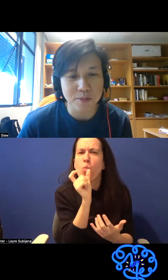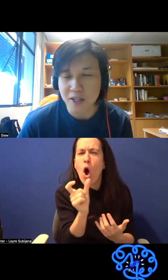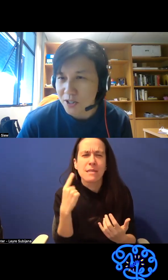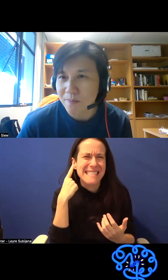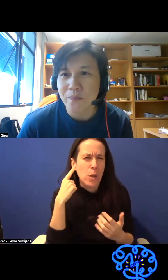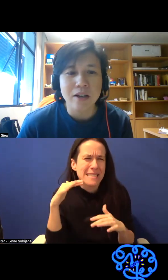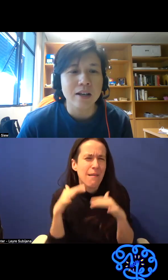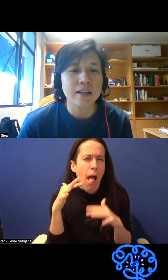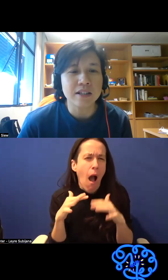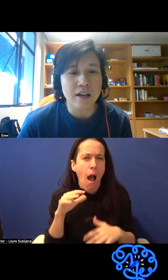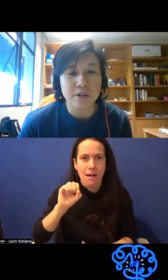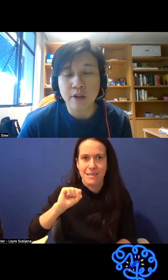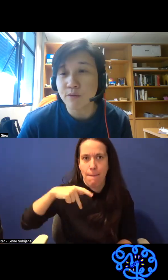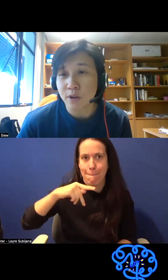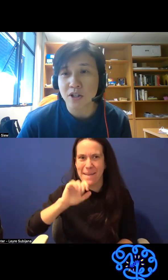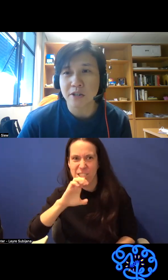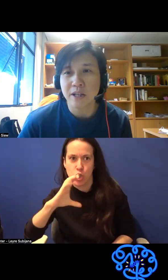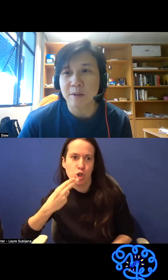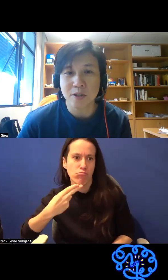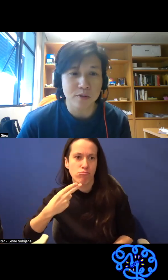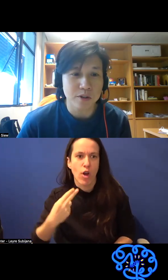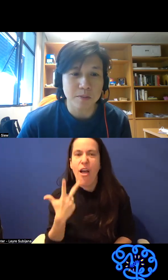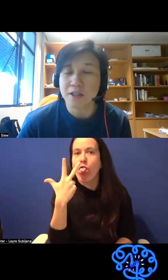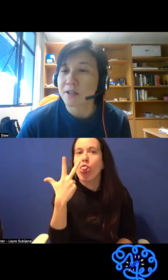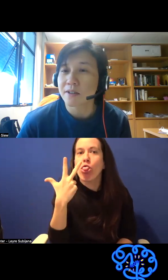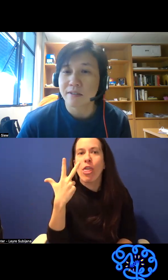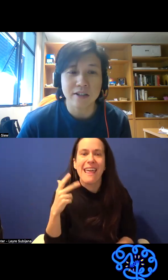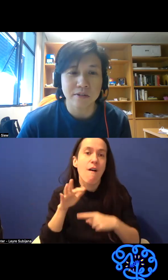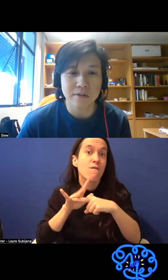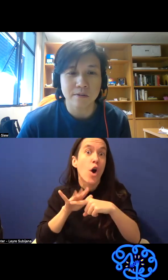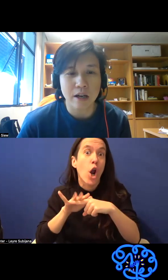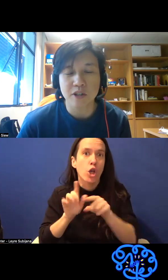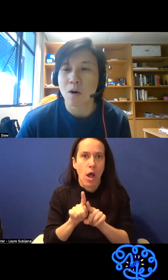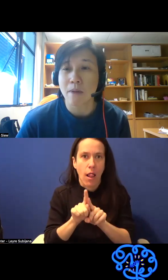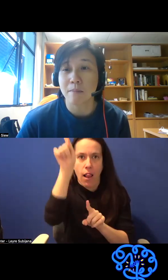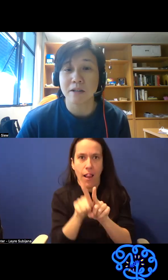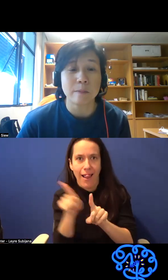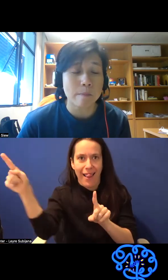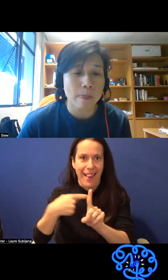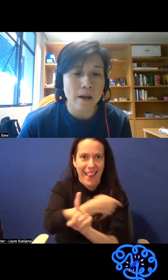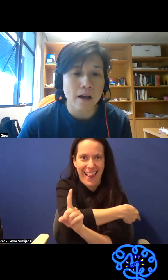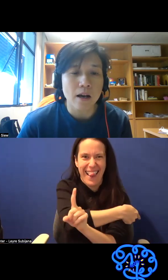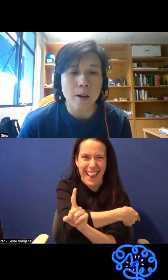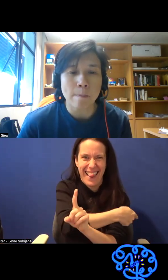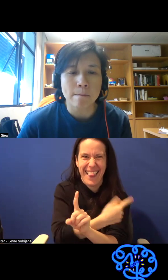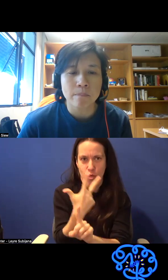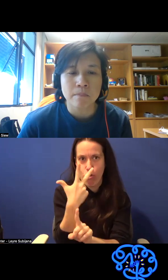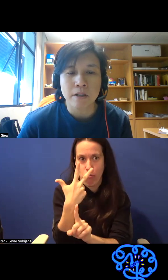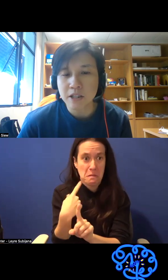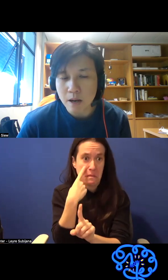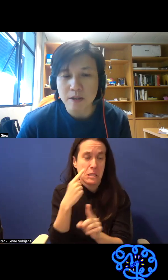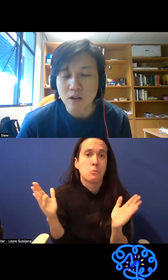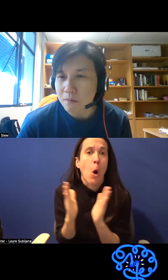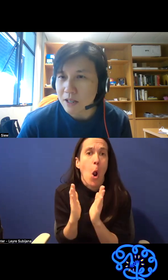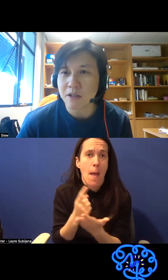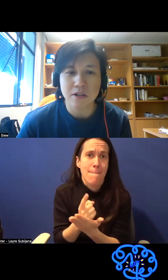word speech. And these are the three phonological neighbors of the word speech, right? So we have a small map here. Um, but